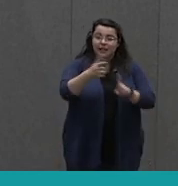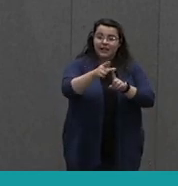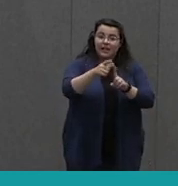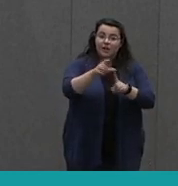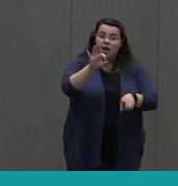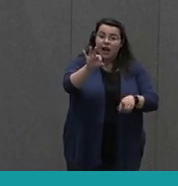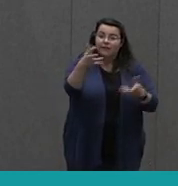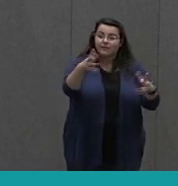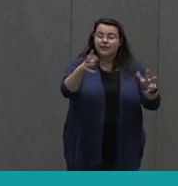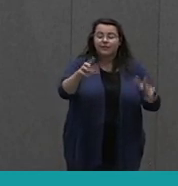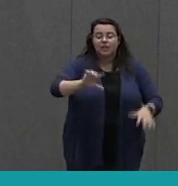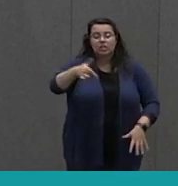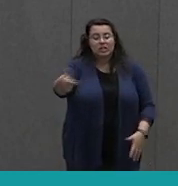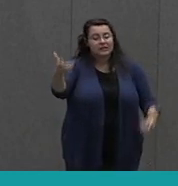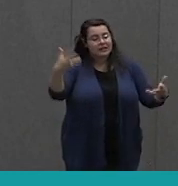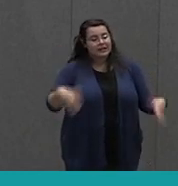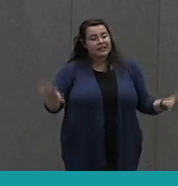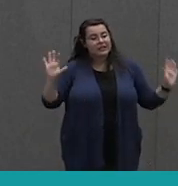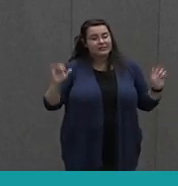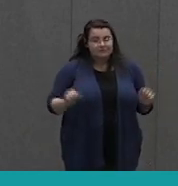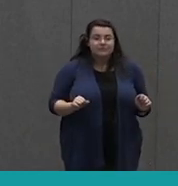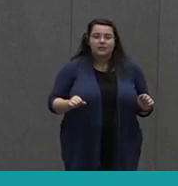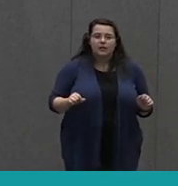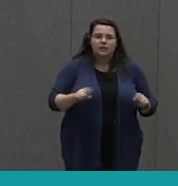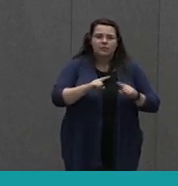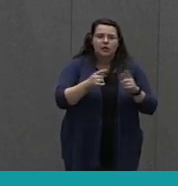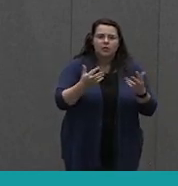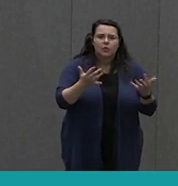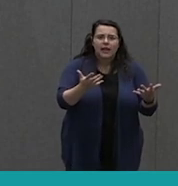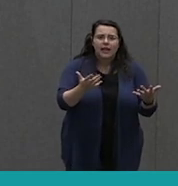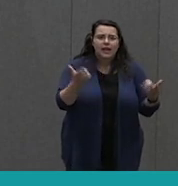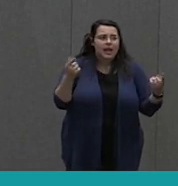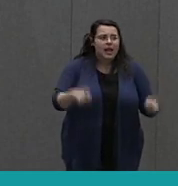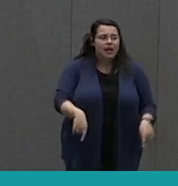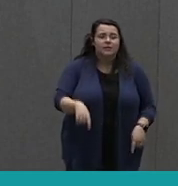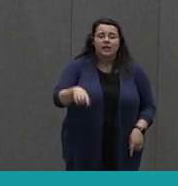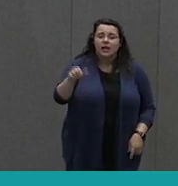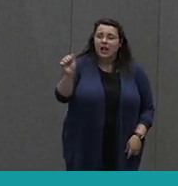At bat. We just made a new word.